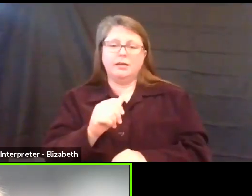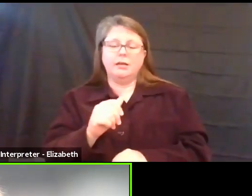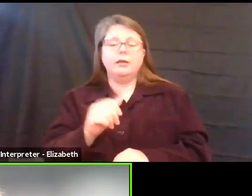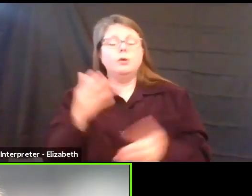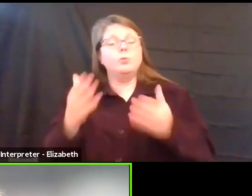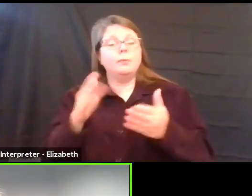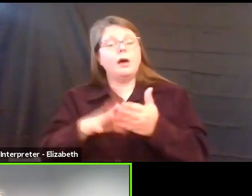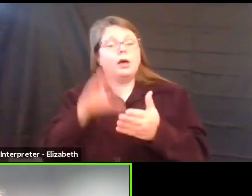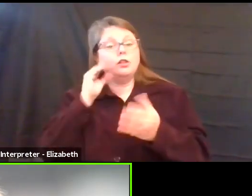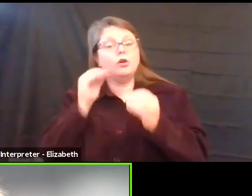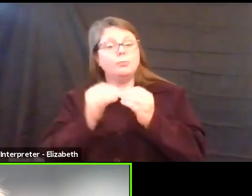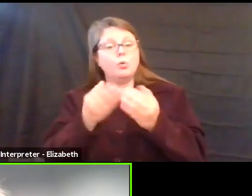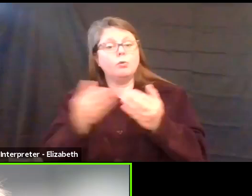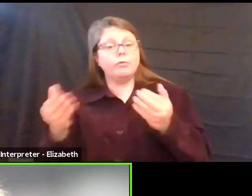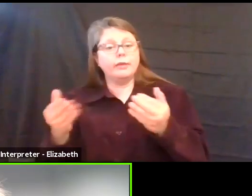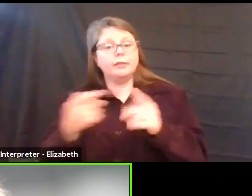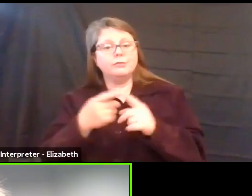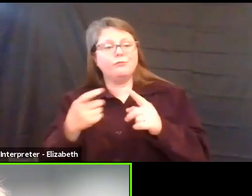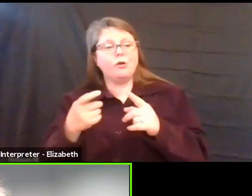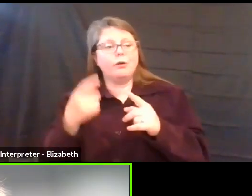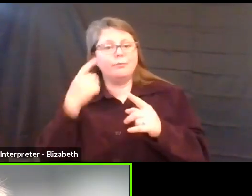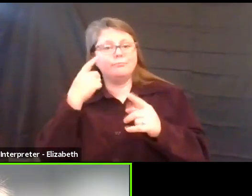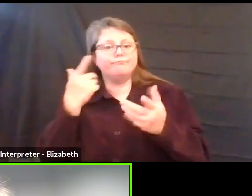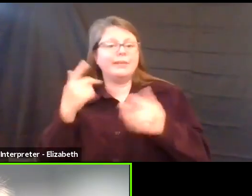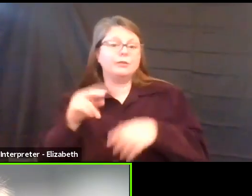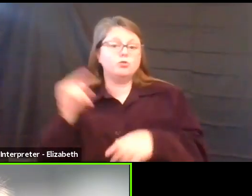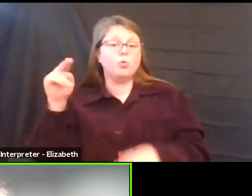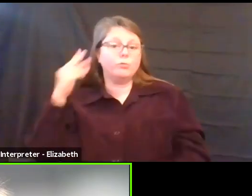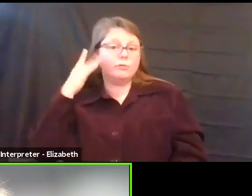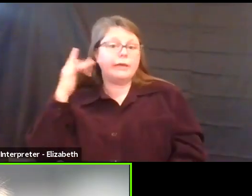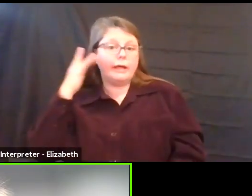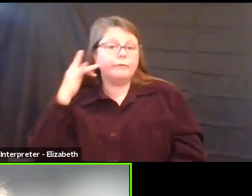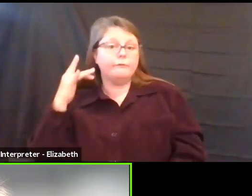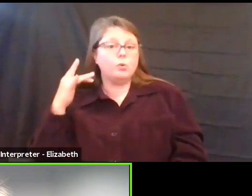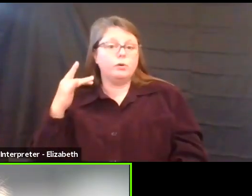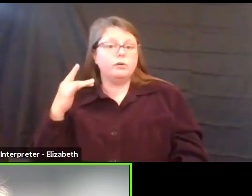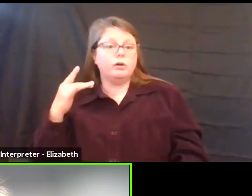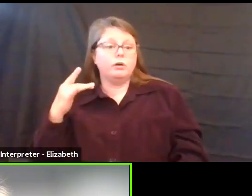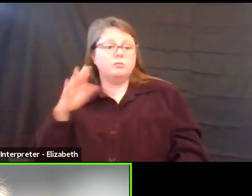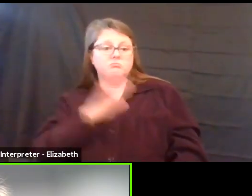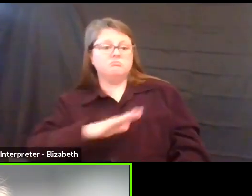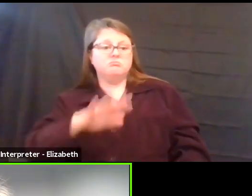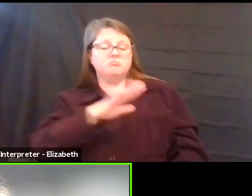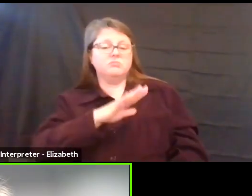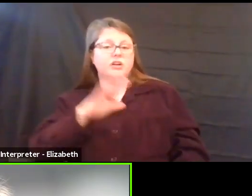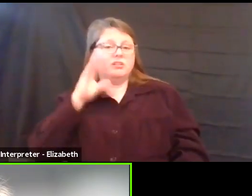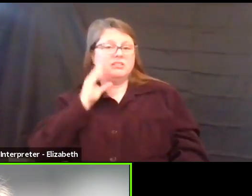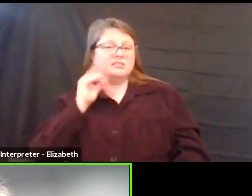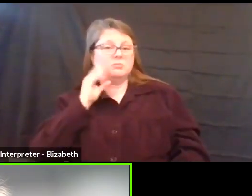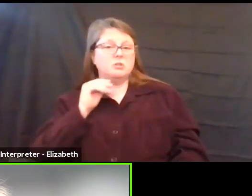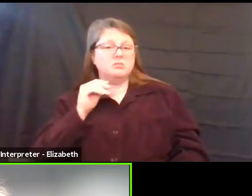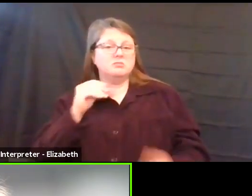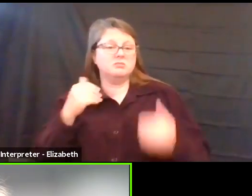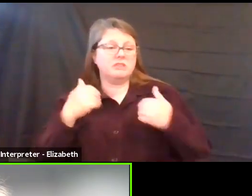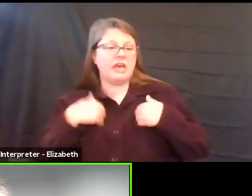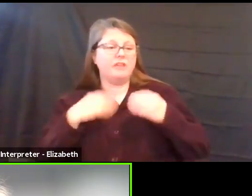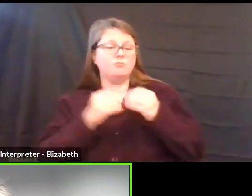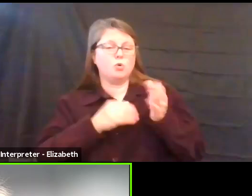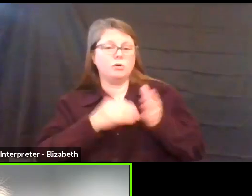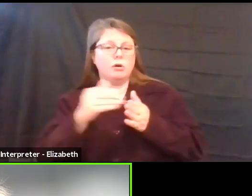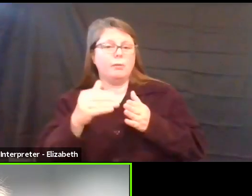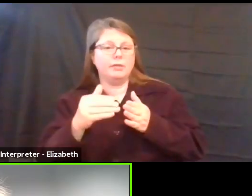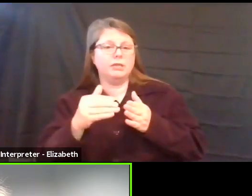And one of our sources has suggested that we look at Santa Rosa and see what Santa Rosa did about